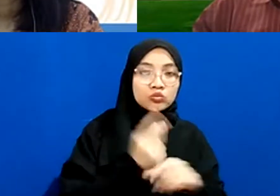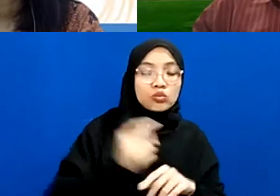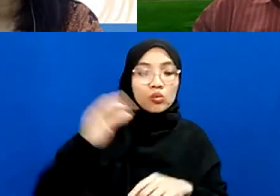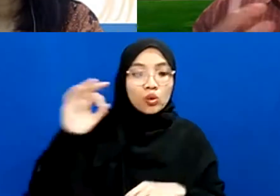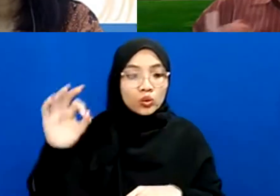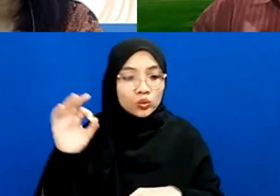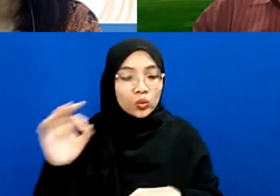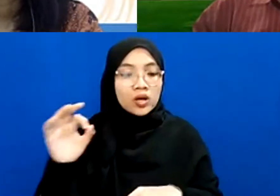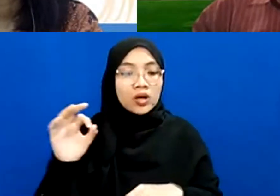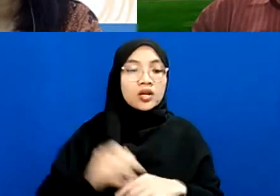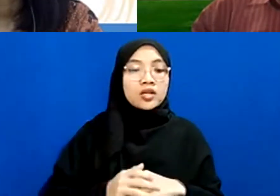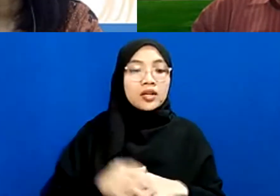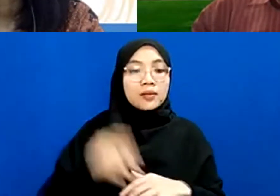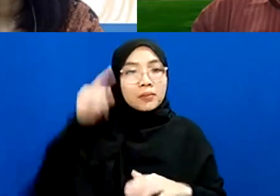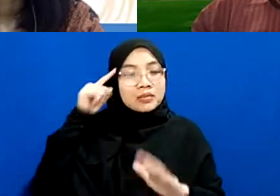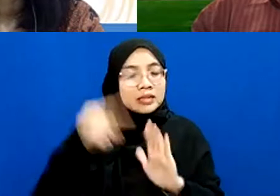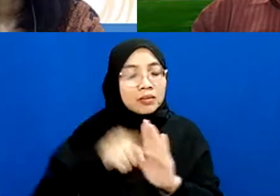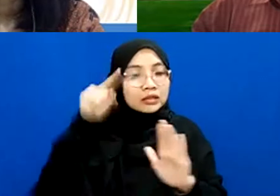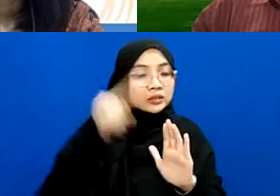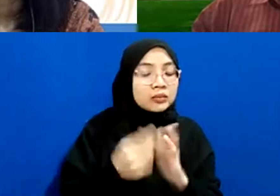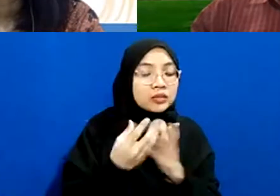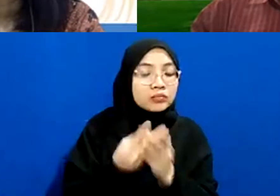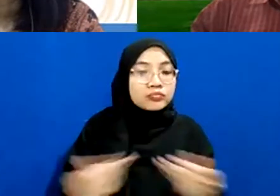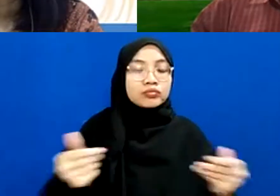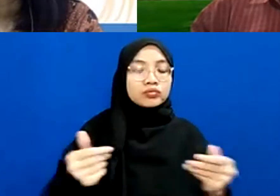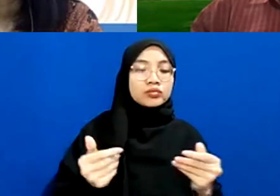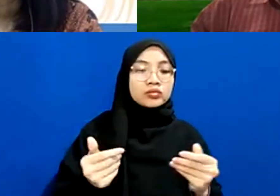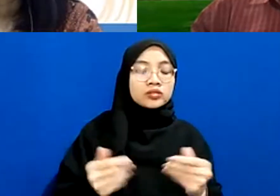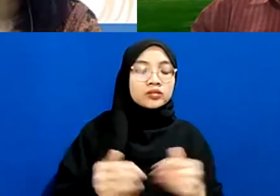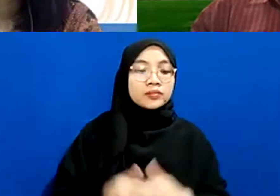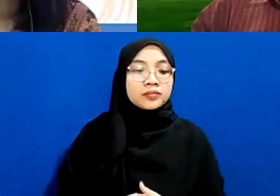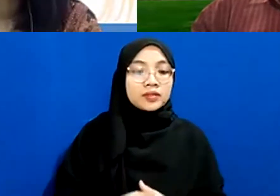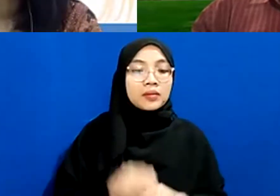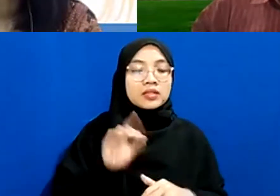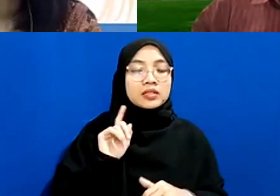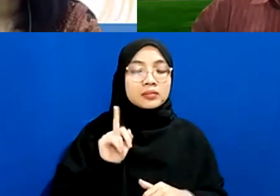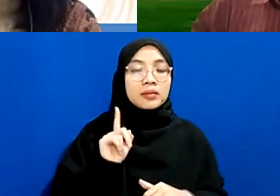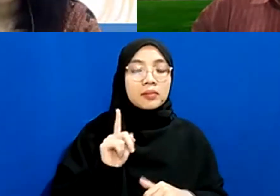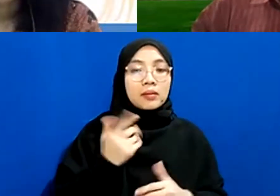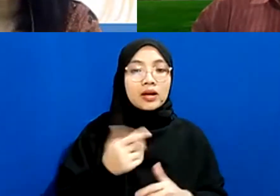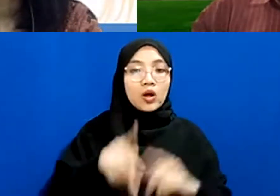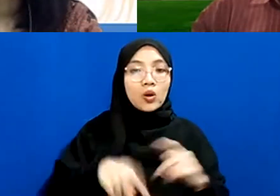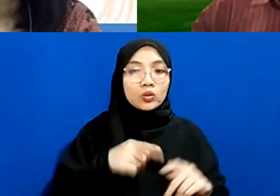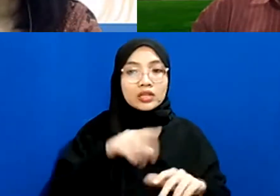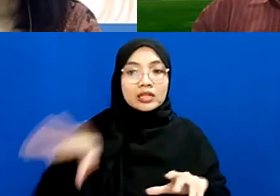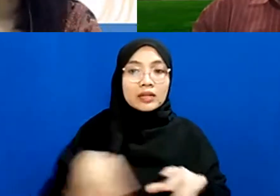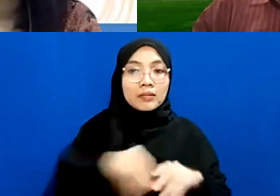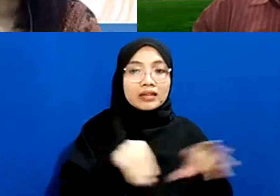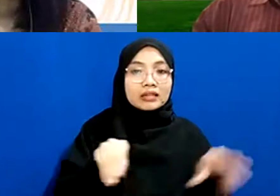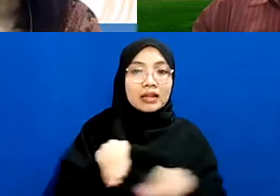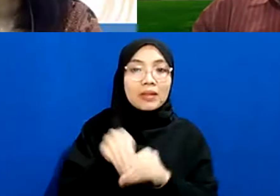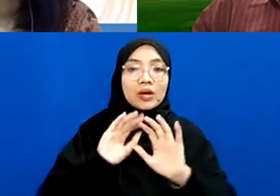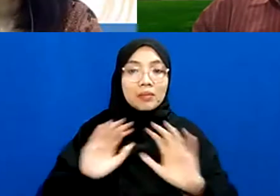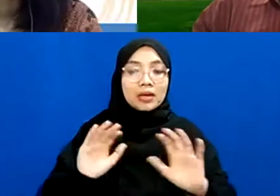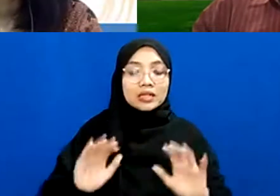bias. It's a whole of community effort, but I do think that Lani's comment about maybe talking with school leadership would be